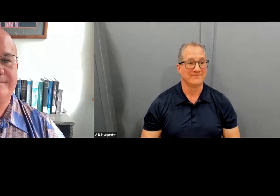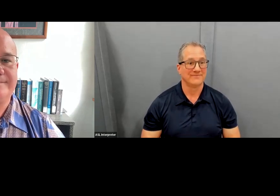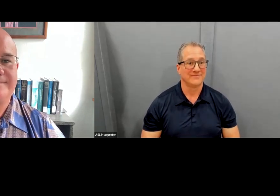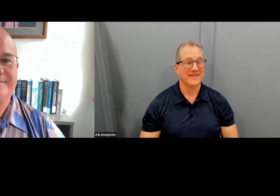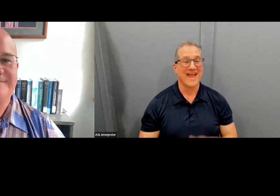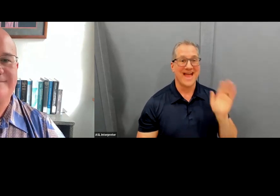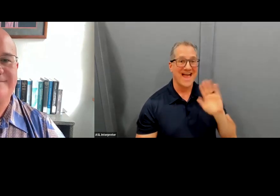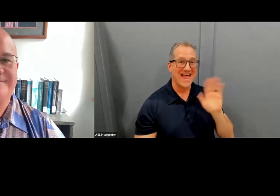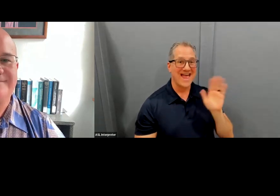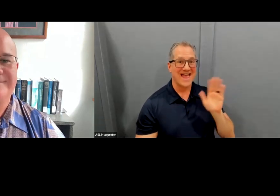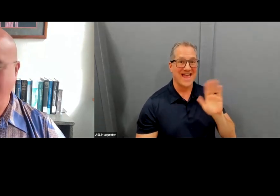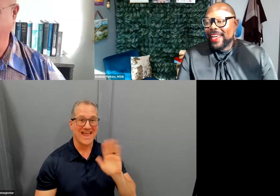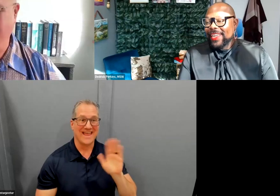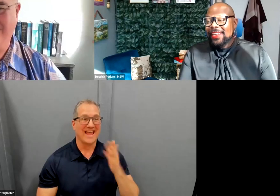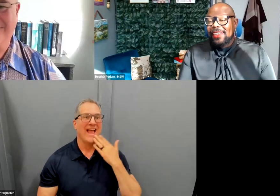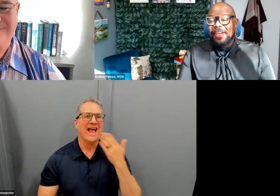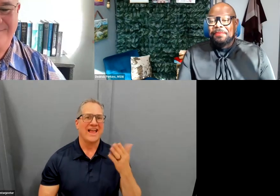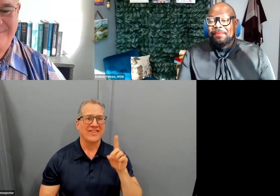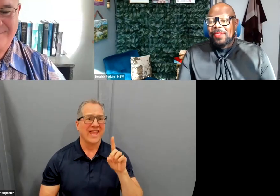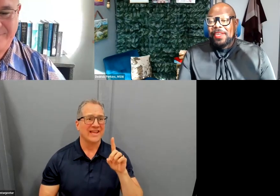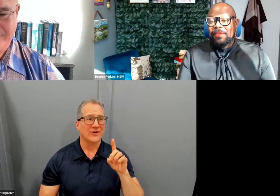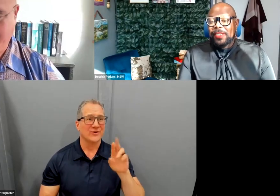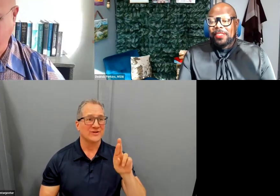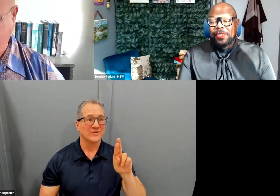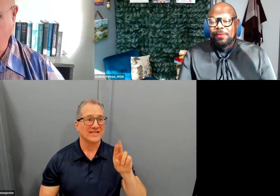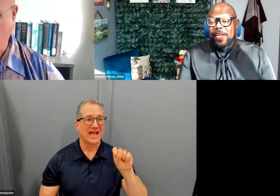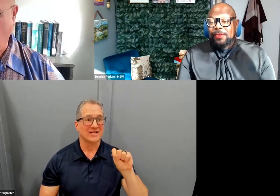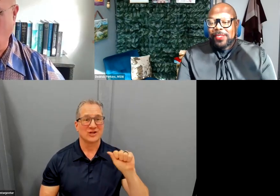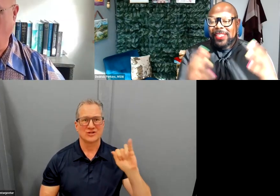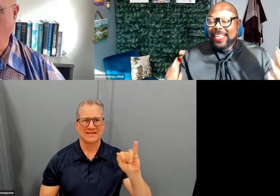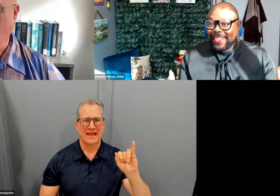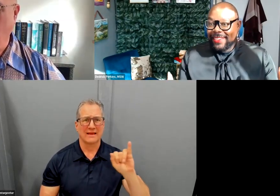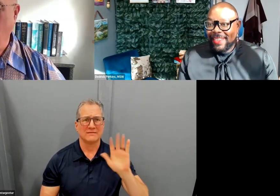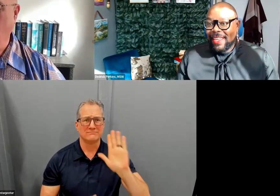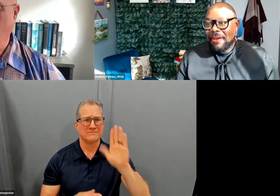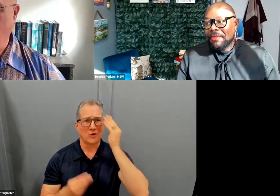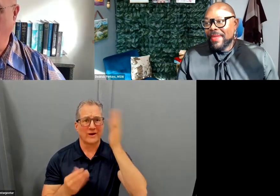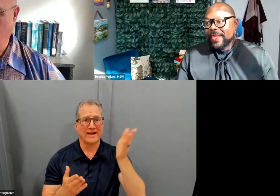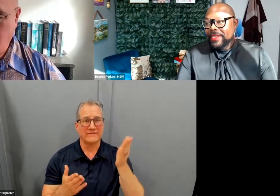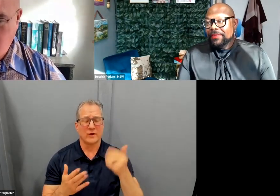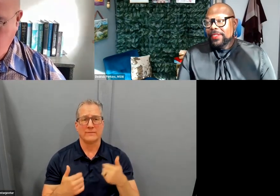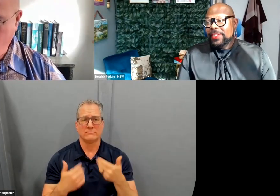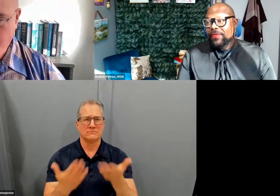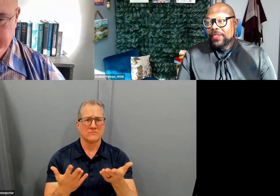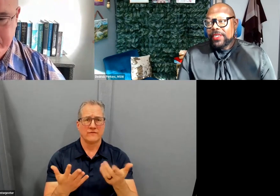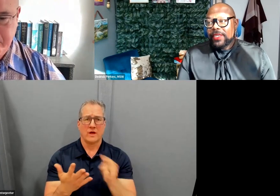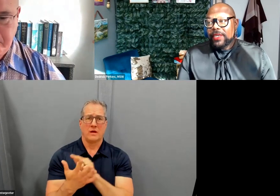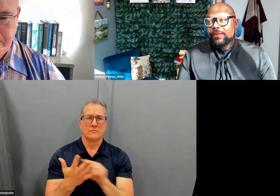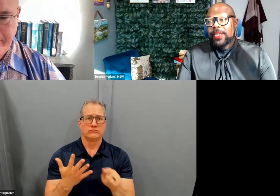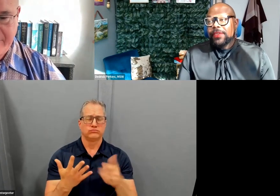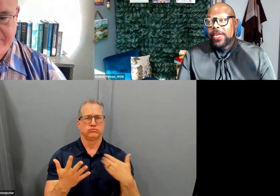Hello, everyone. Thank you, Dr. Tsai. The information that you provided was enlightening, and it